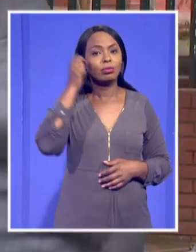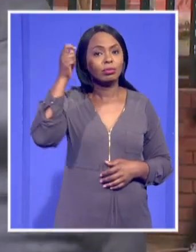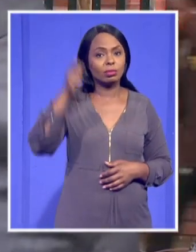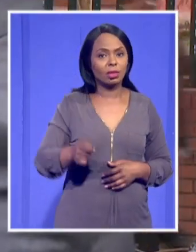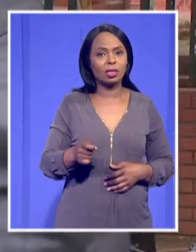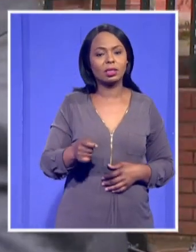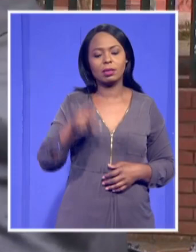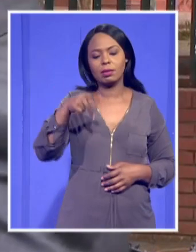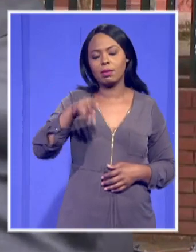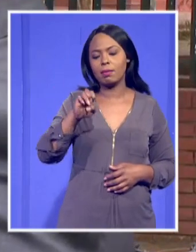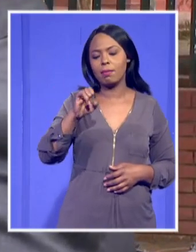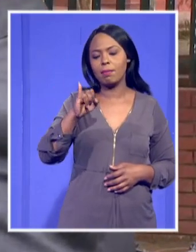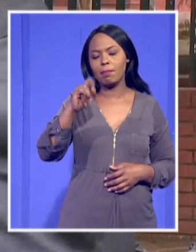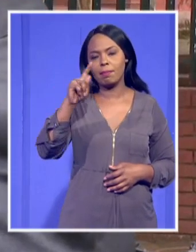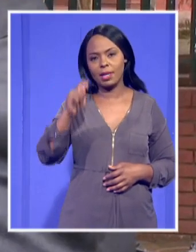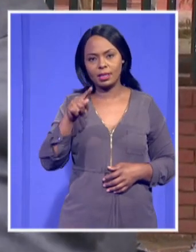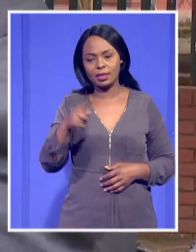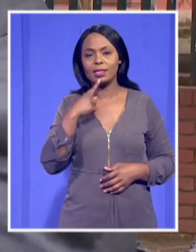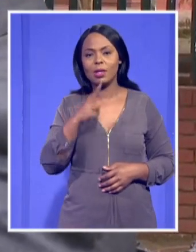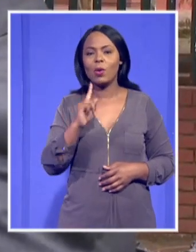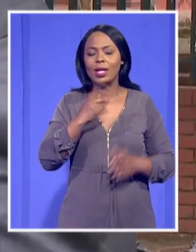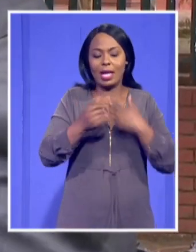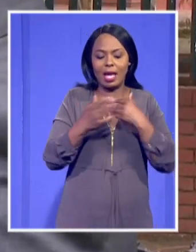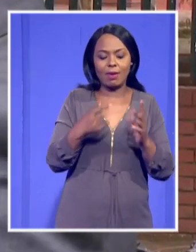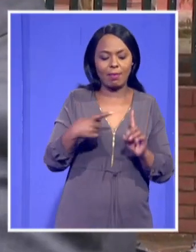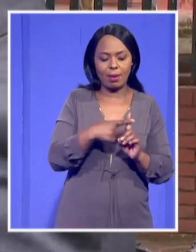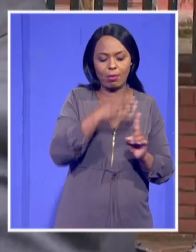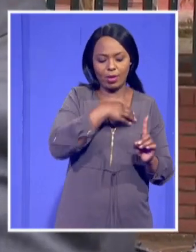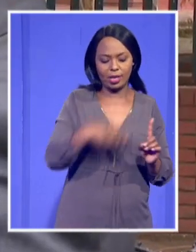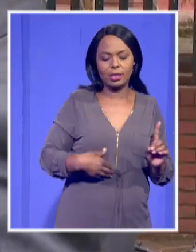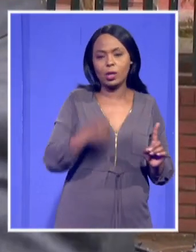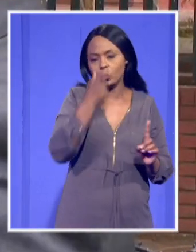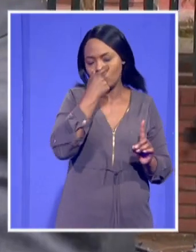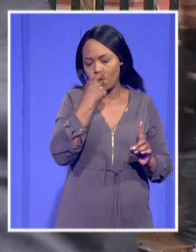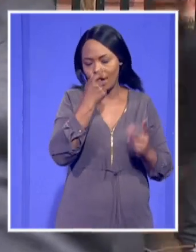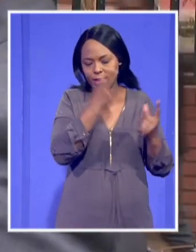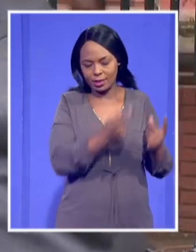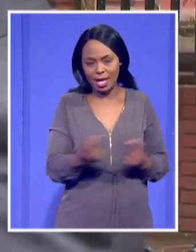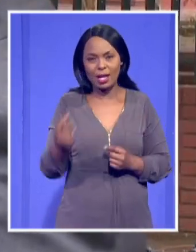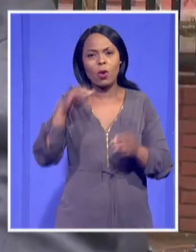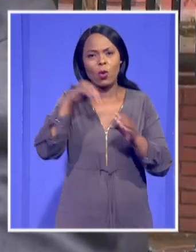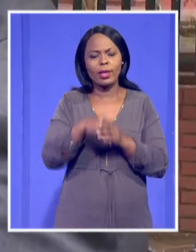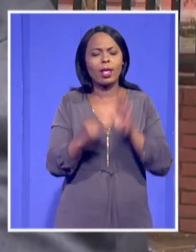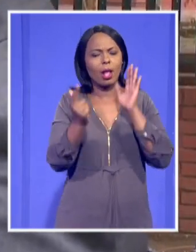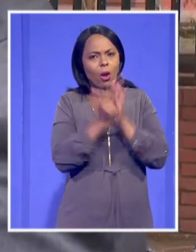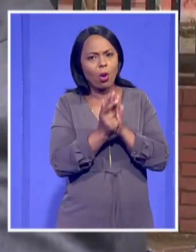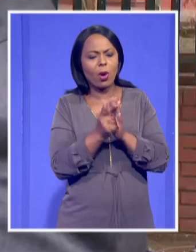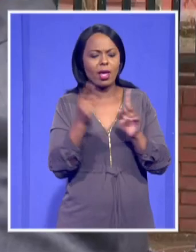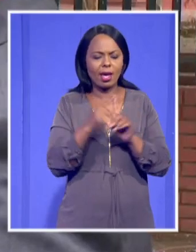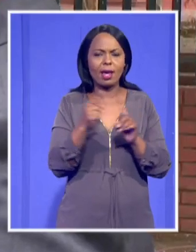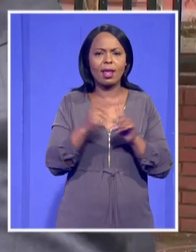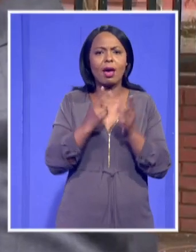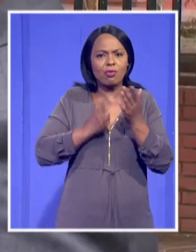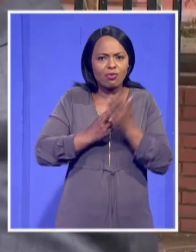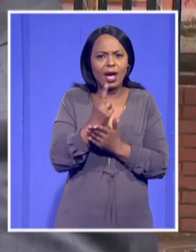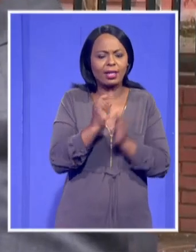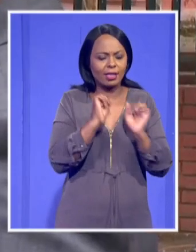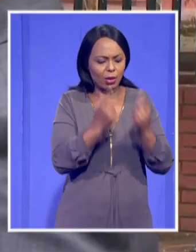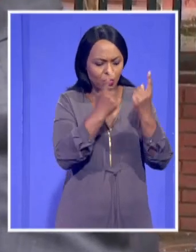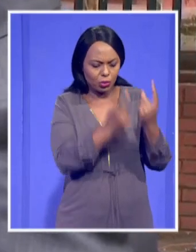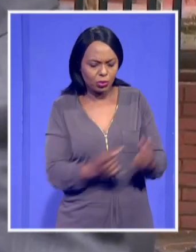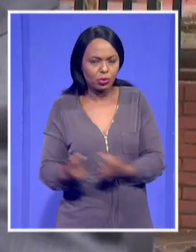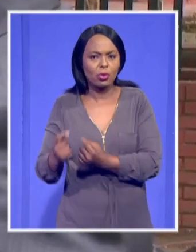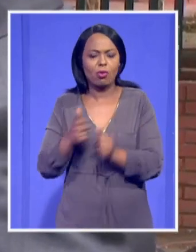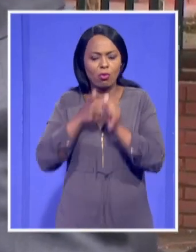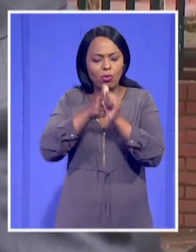record saying whatever President Zuma has done has been within the law, has been exercising his rights, and he has put to